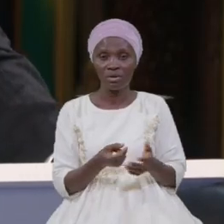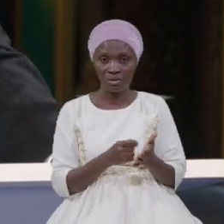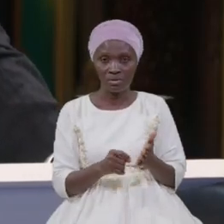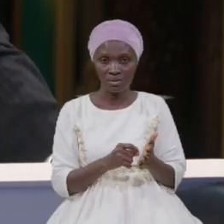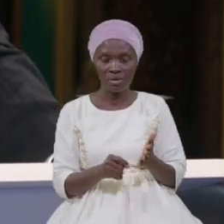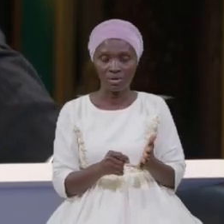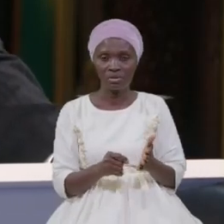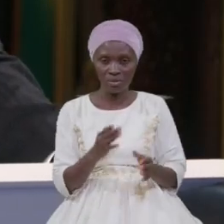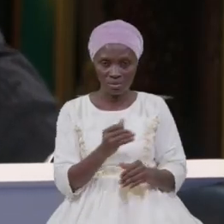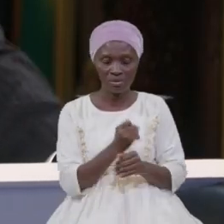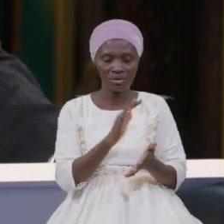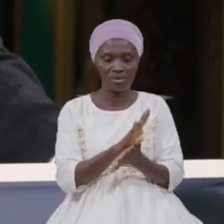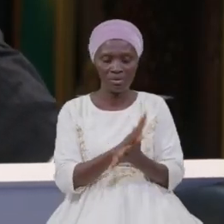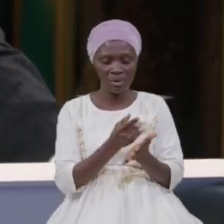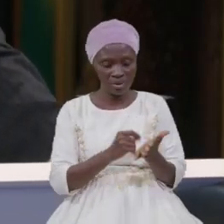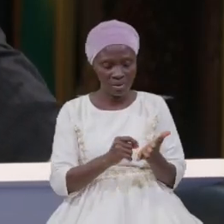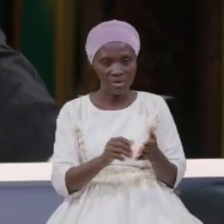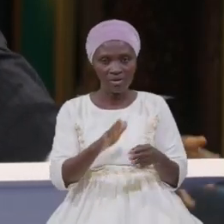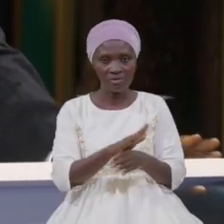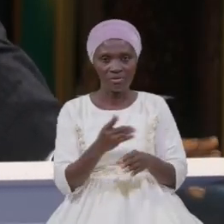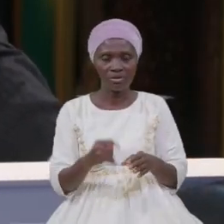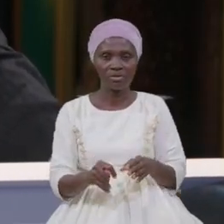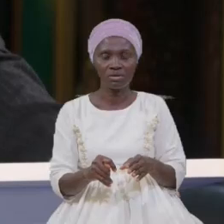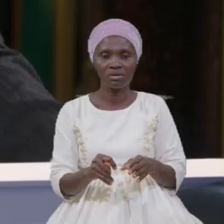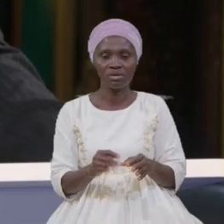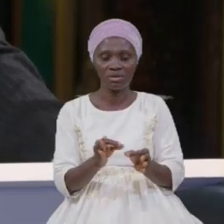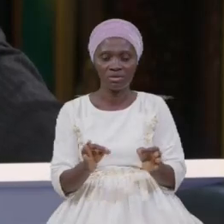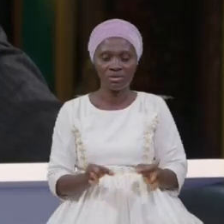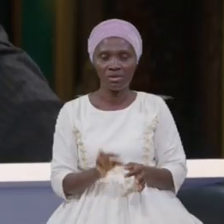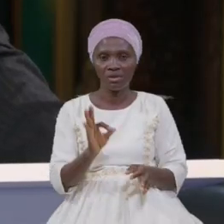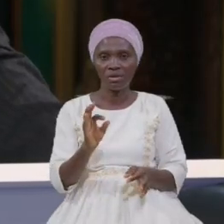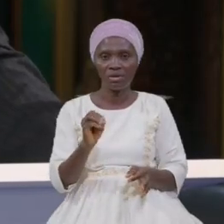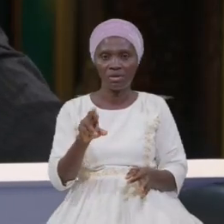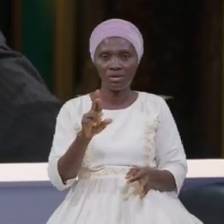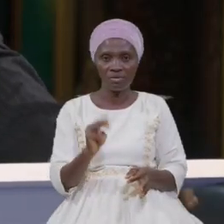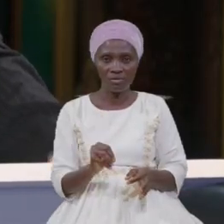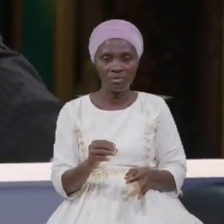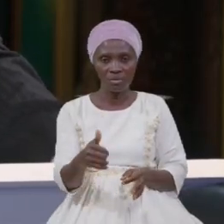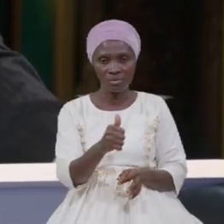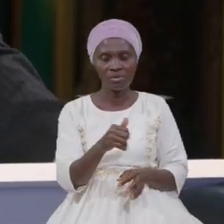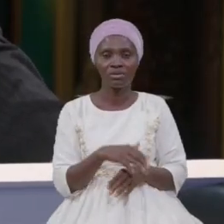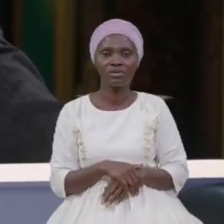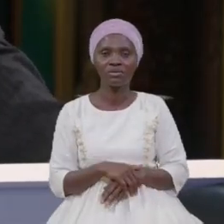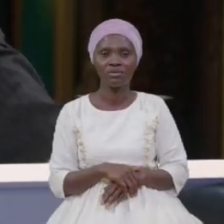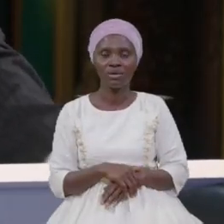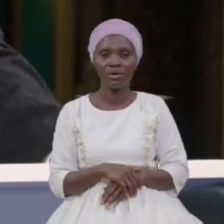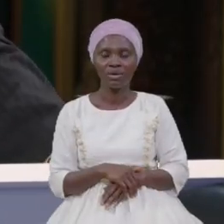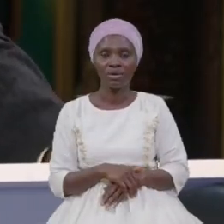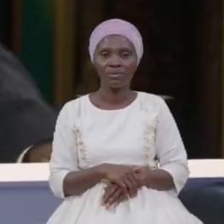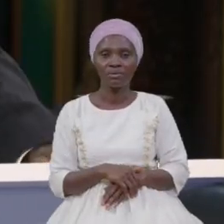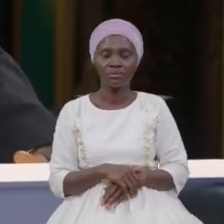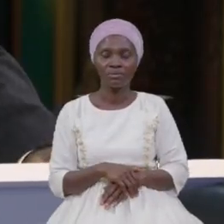your correct details. Those of you who cannot, the counselors will help you.